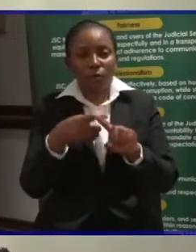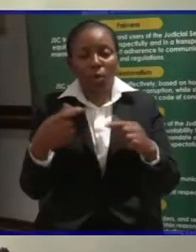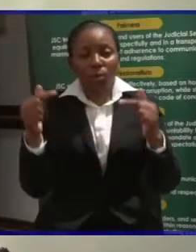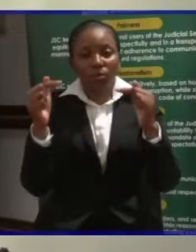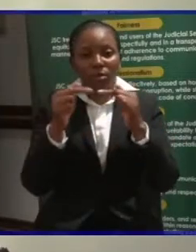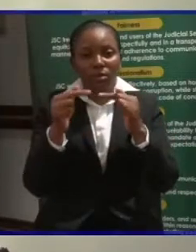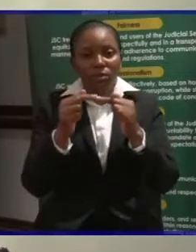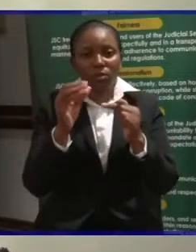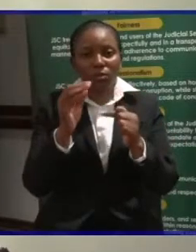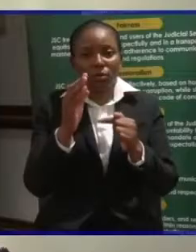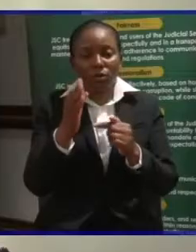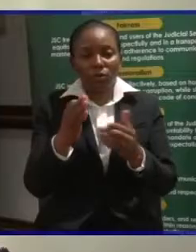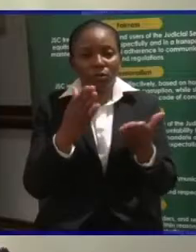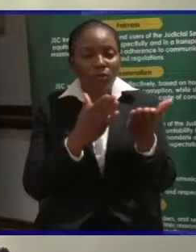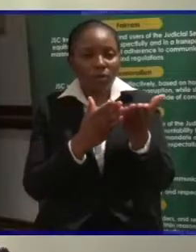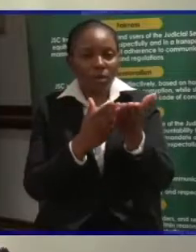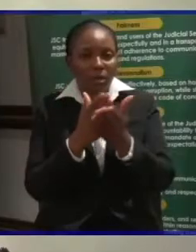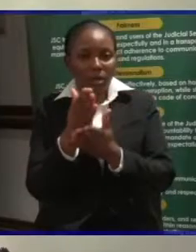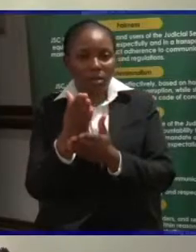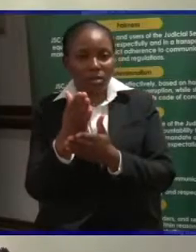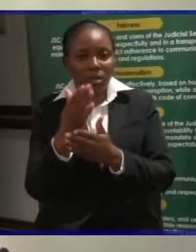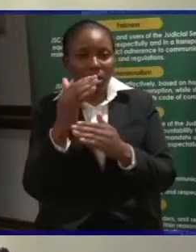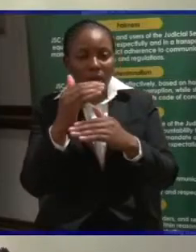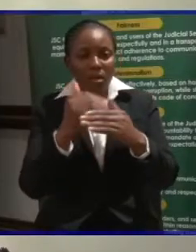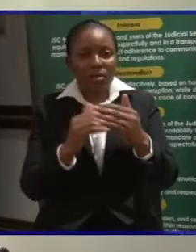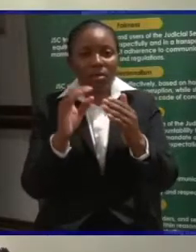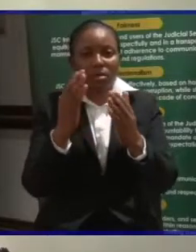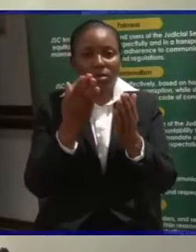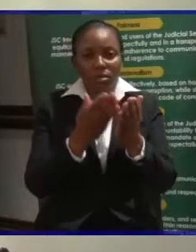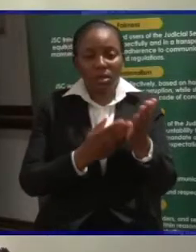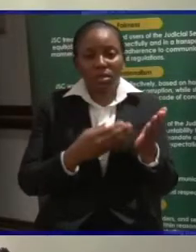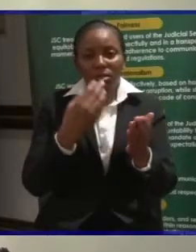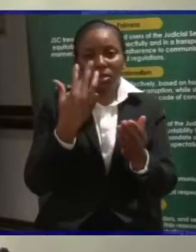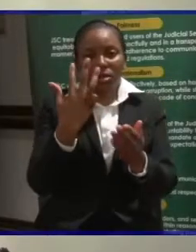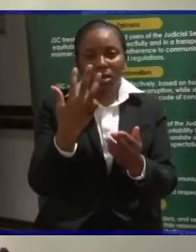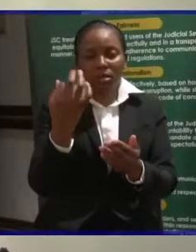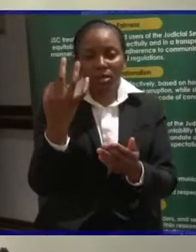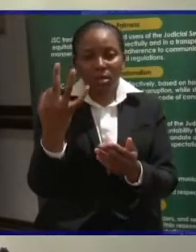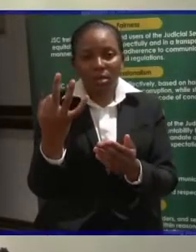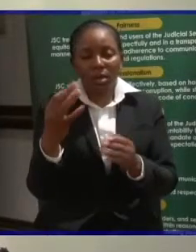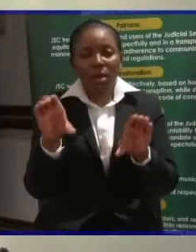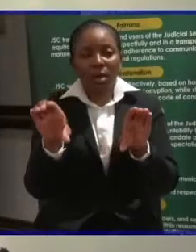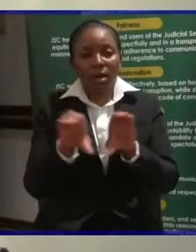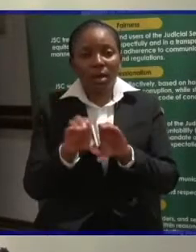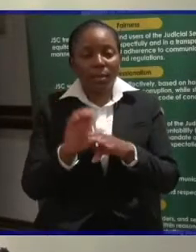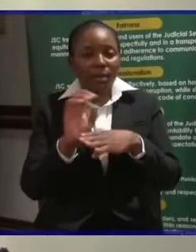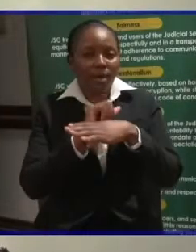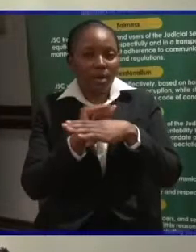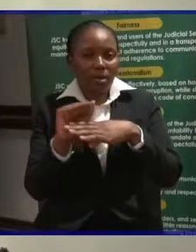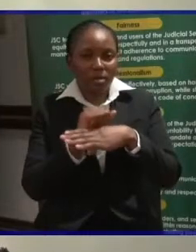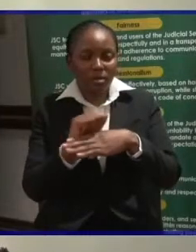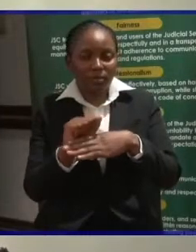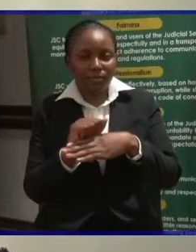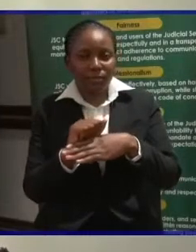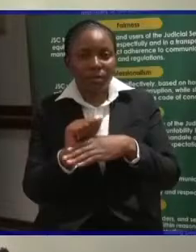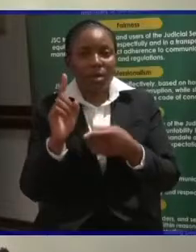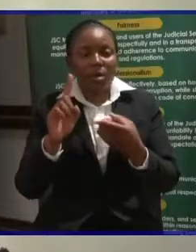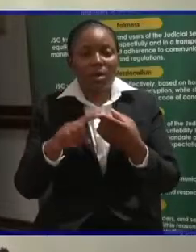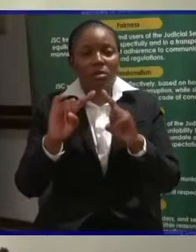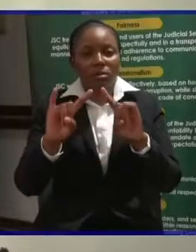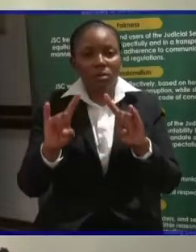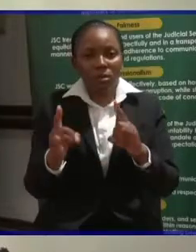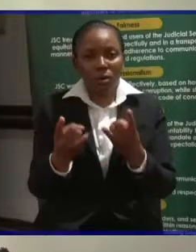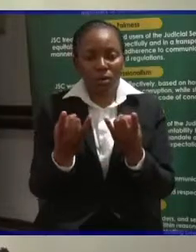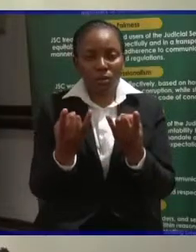dispute of right under Section 93 of the Labour Act? And